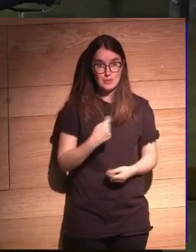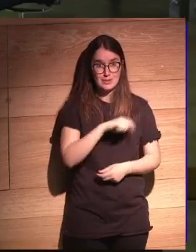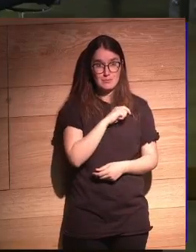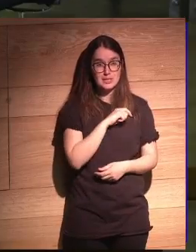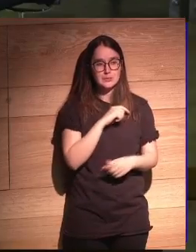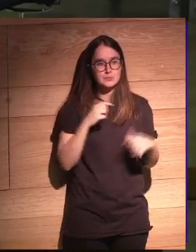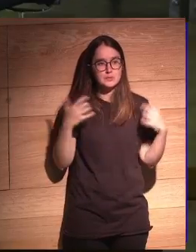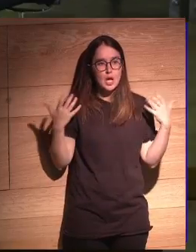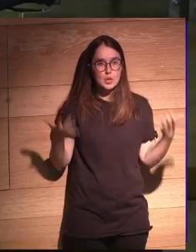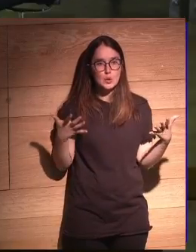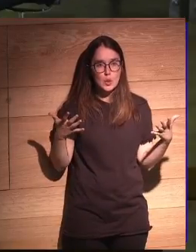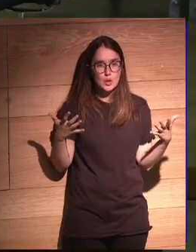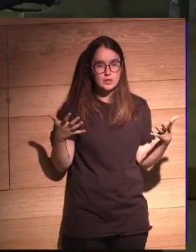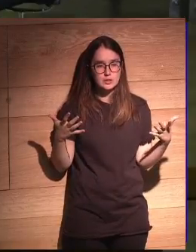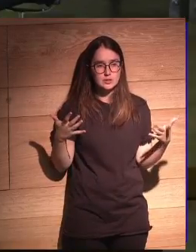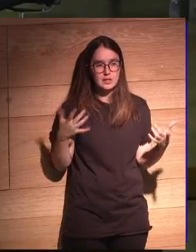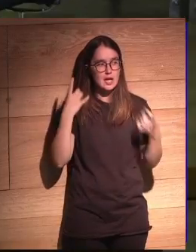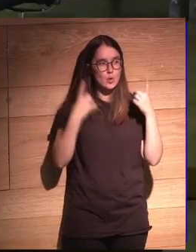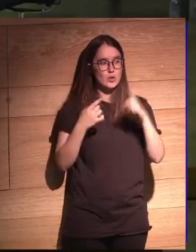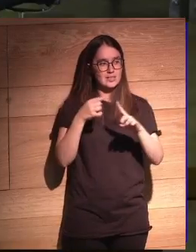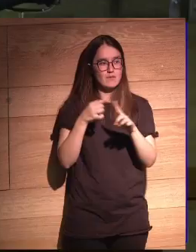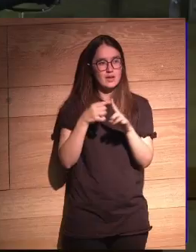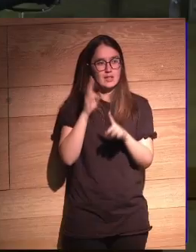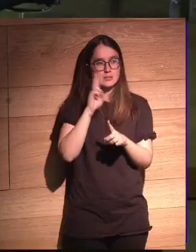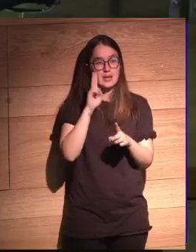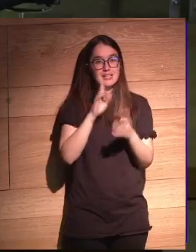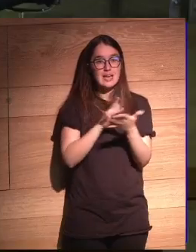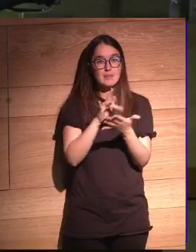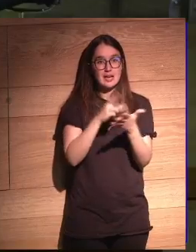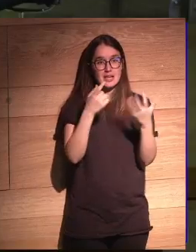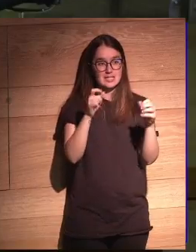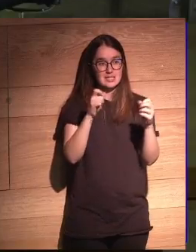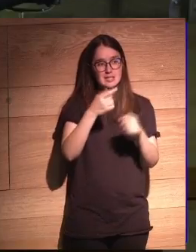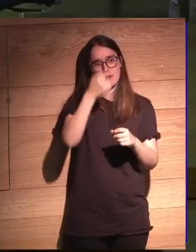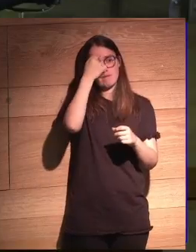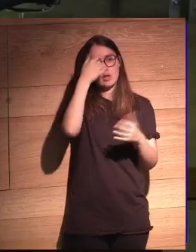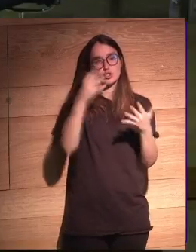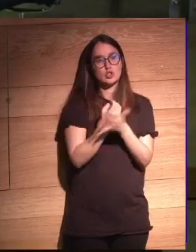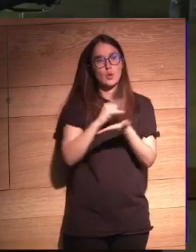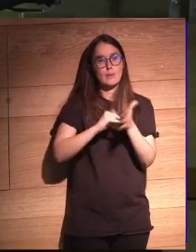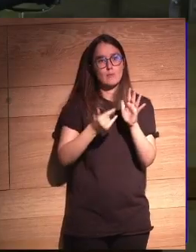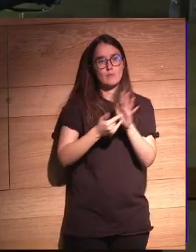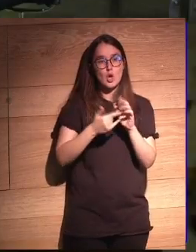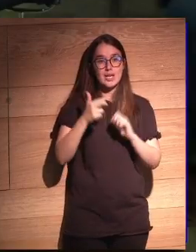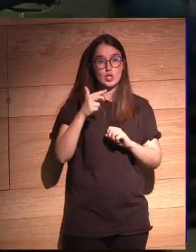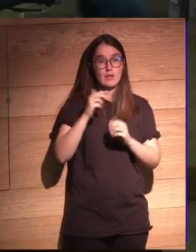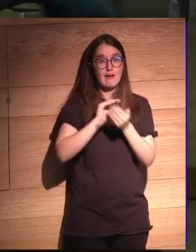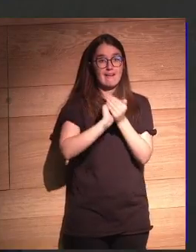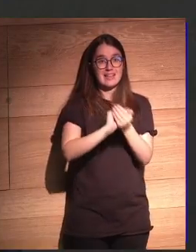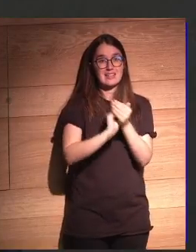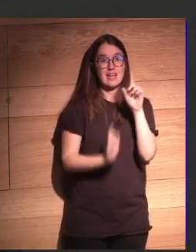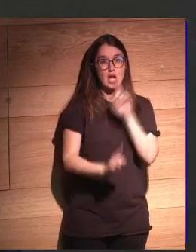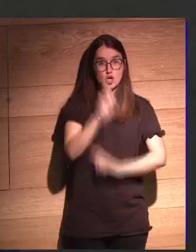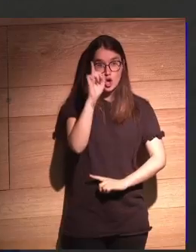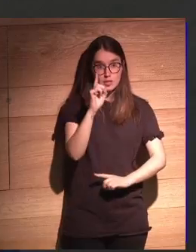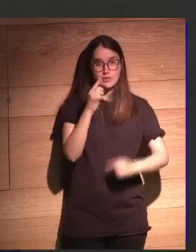that the reality it tells really could be applied to our own country. In page 60, for instance, what